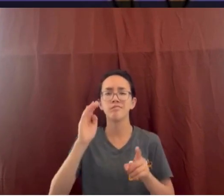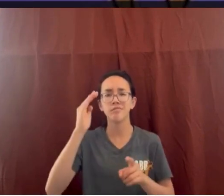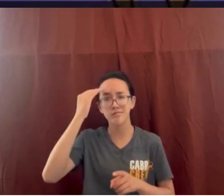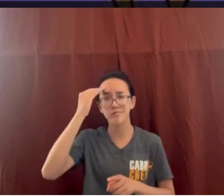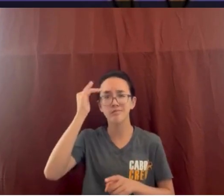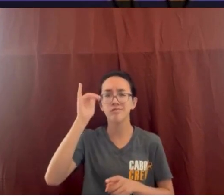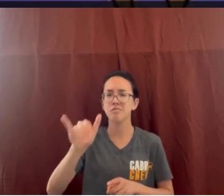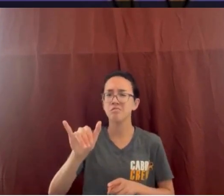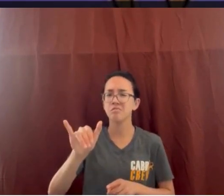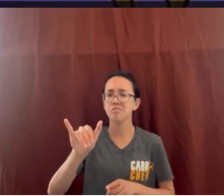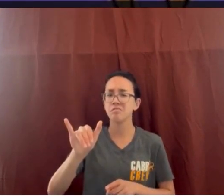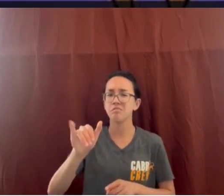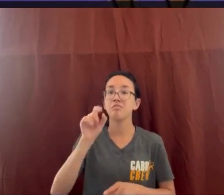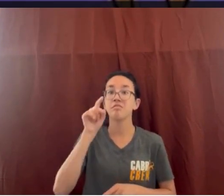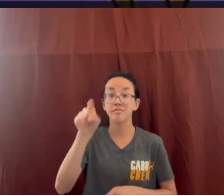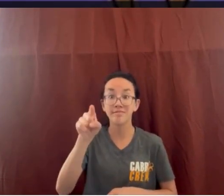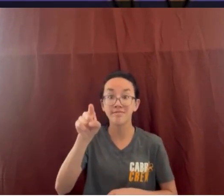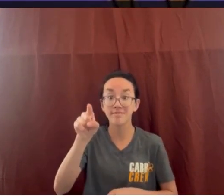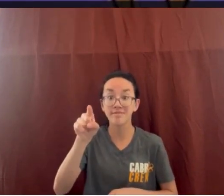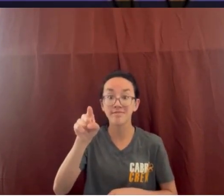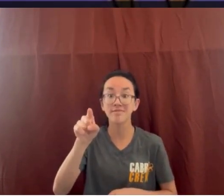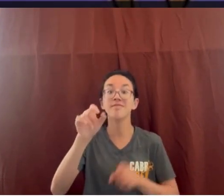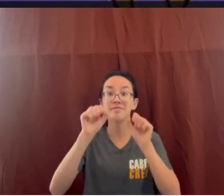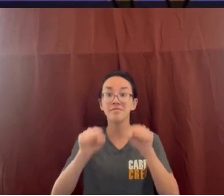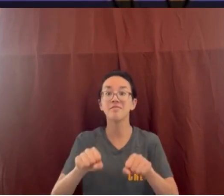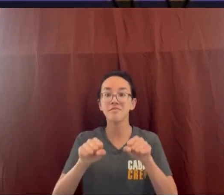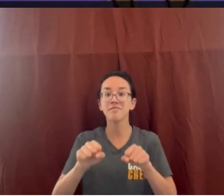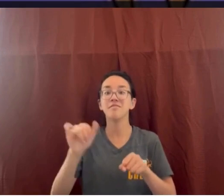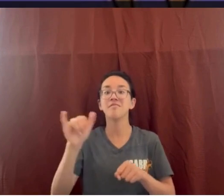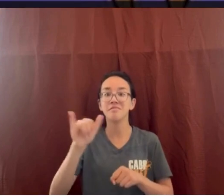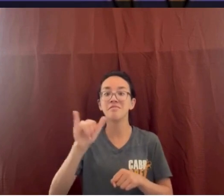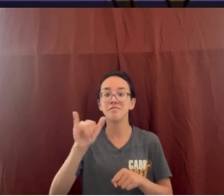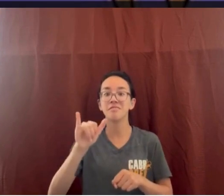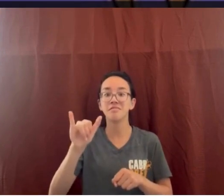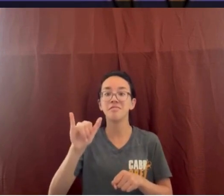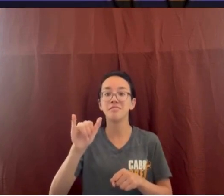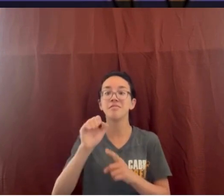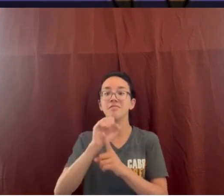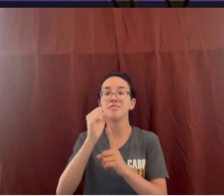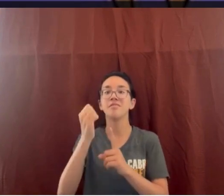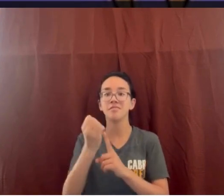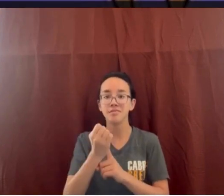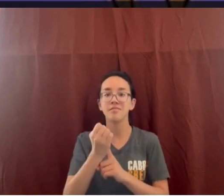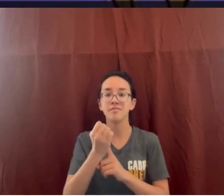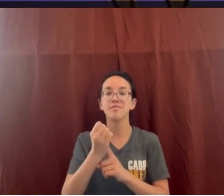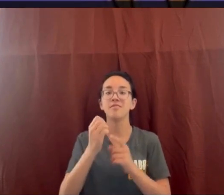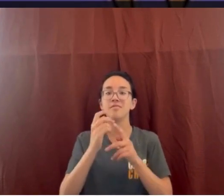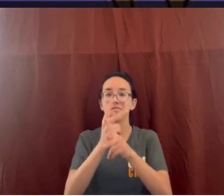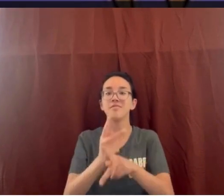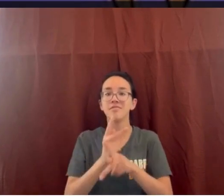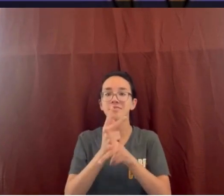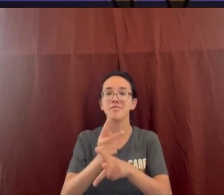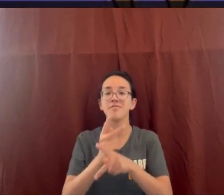But you know what? You can be an environmental steward with me